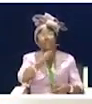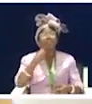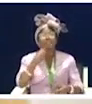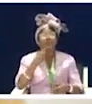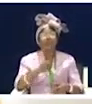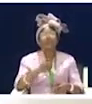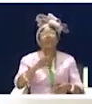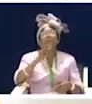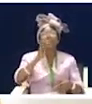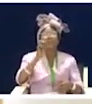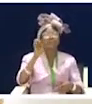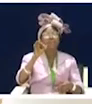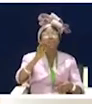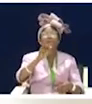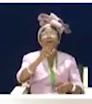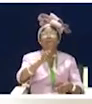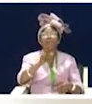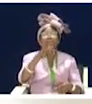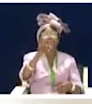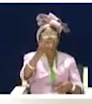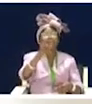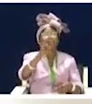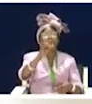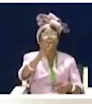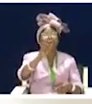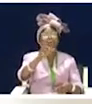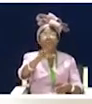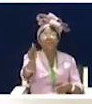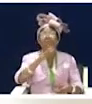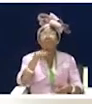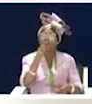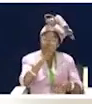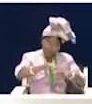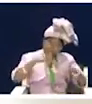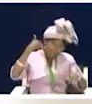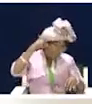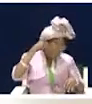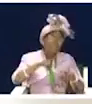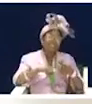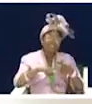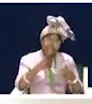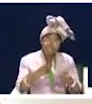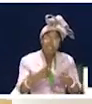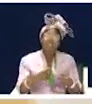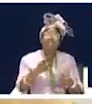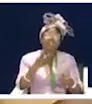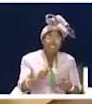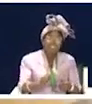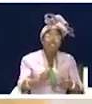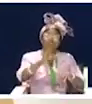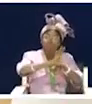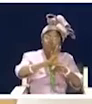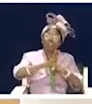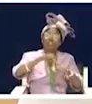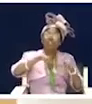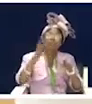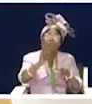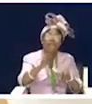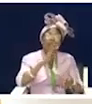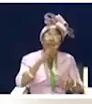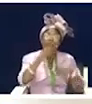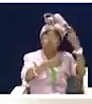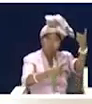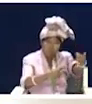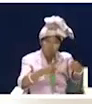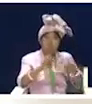Daramola, in the FCT 2 Kubwa, called again and said, the church in Kubwa, beginning from the